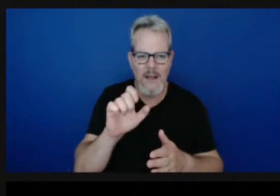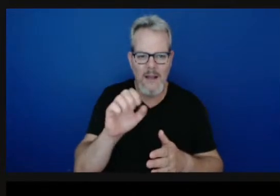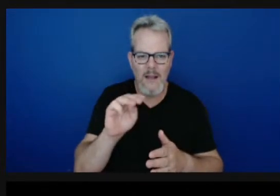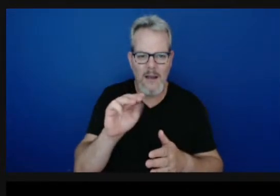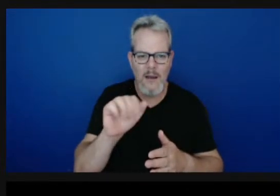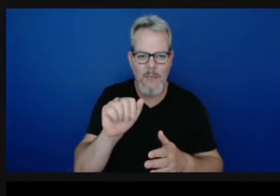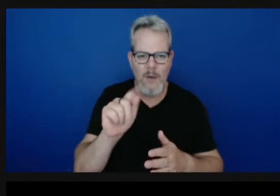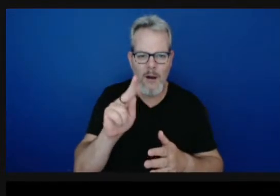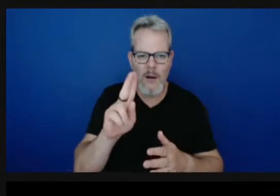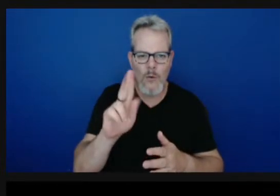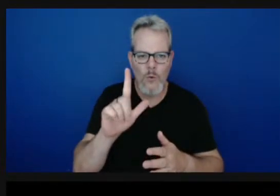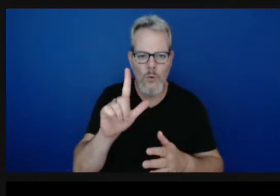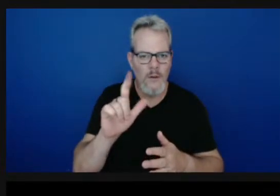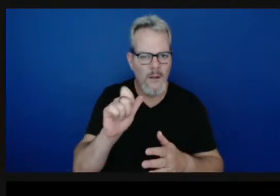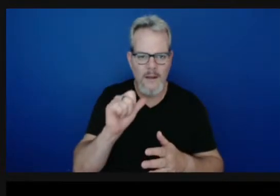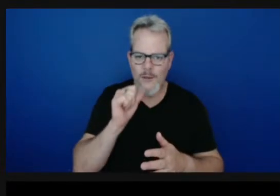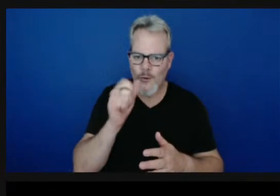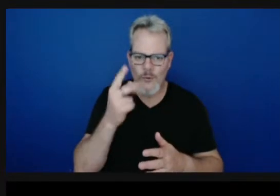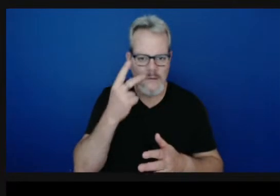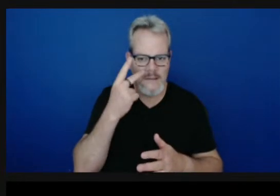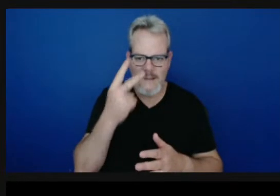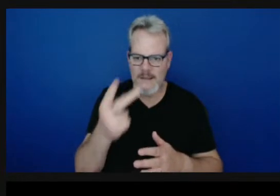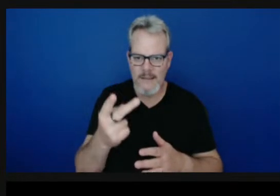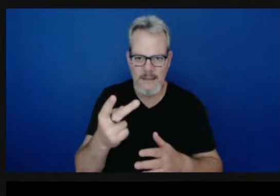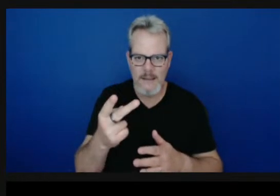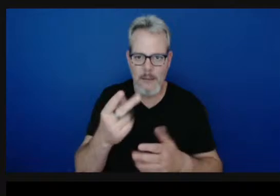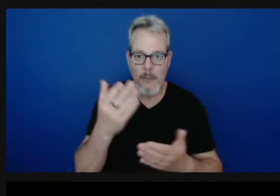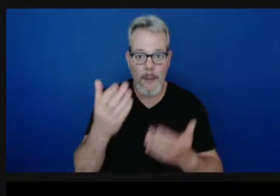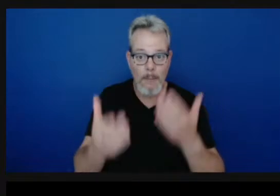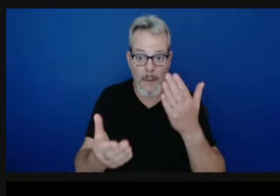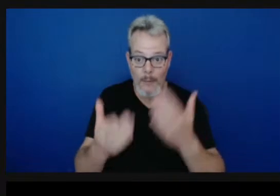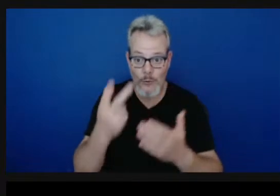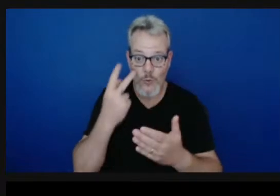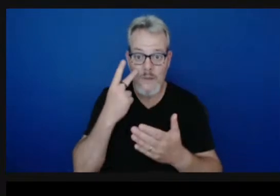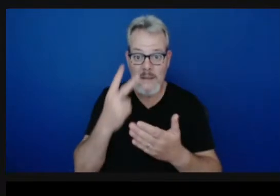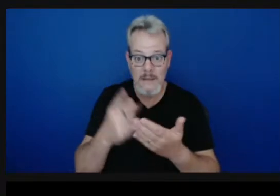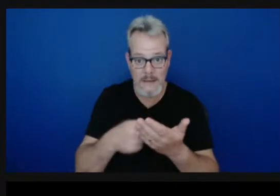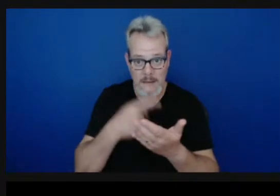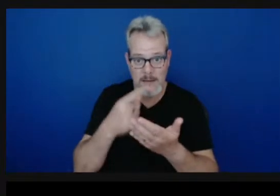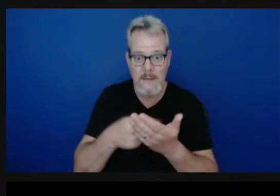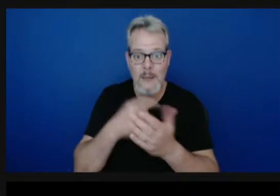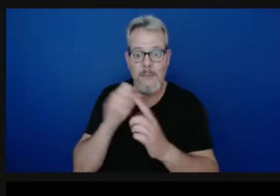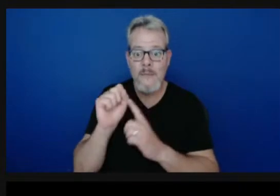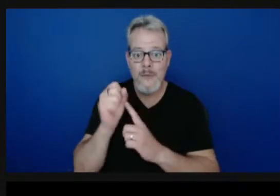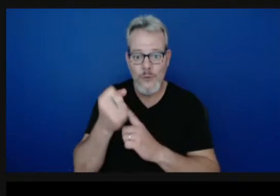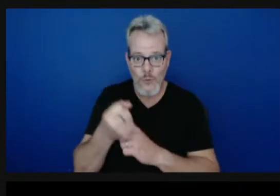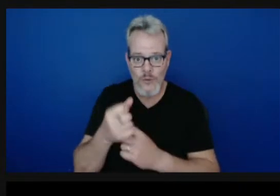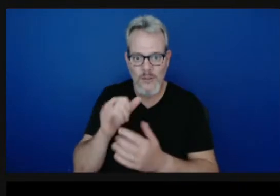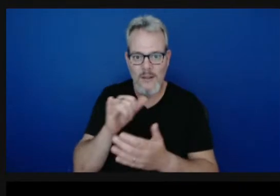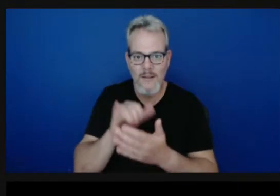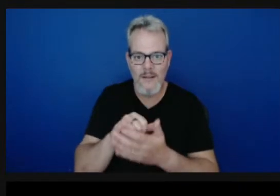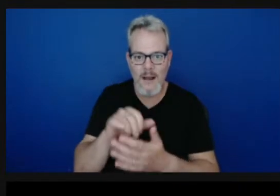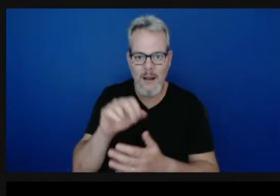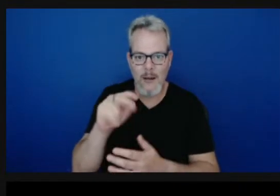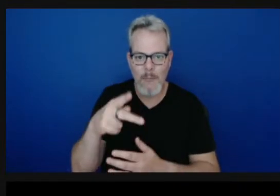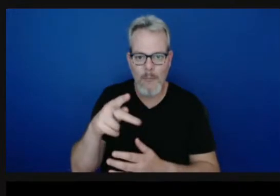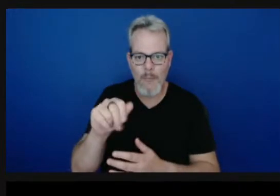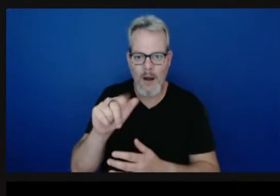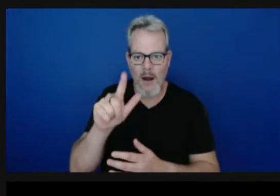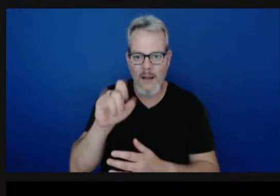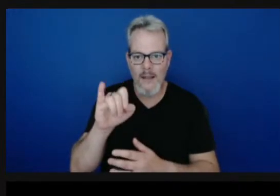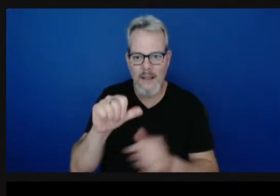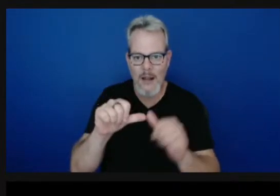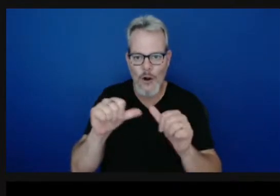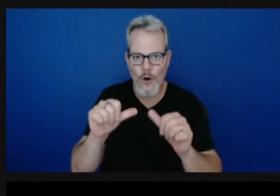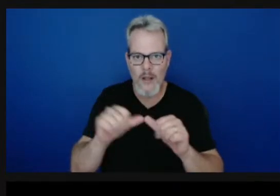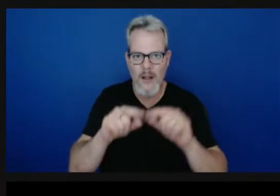signal, right? But what you might be able to see is that in some cases, as in Hilanapali, you have a drop after